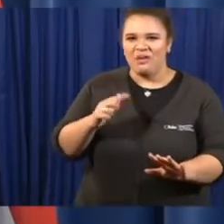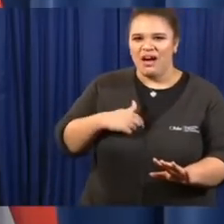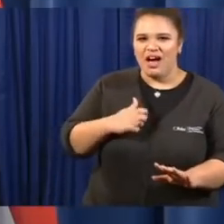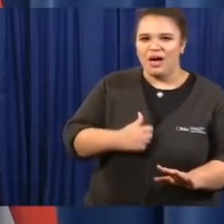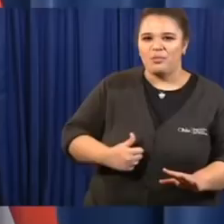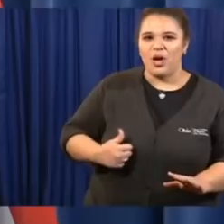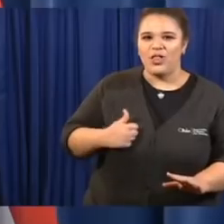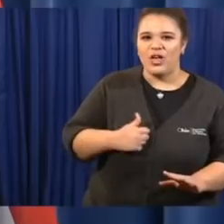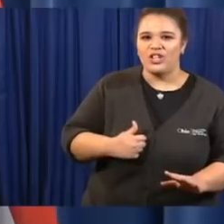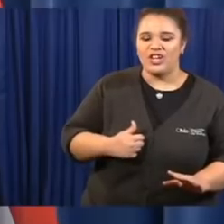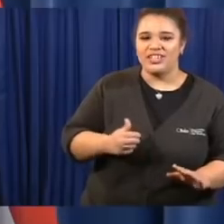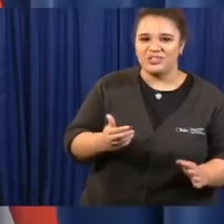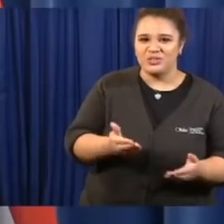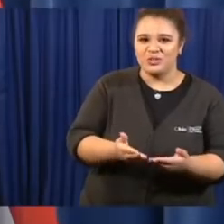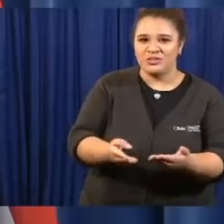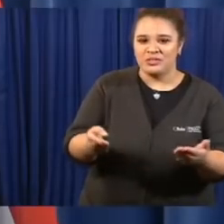everyone,